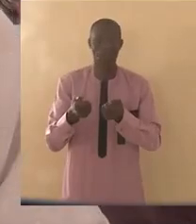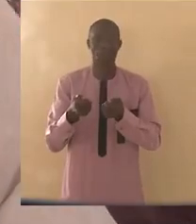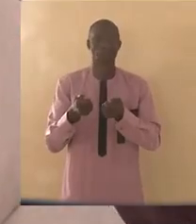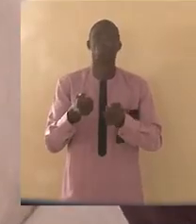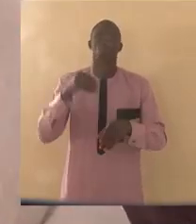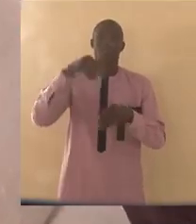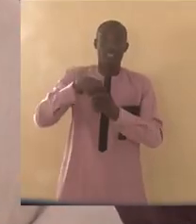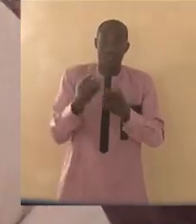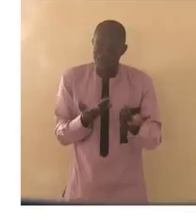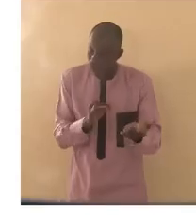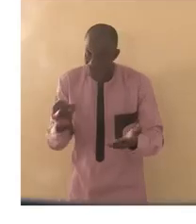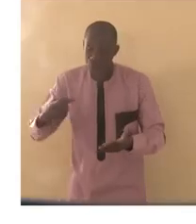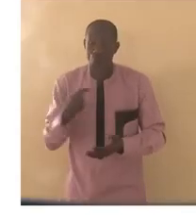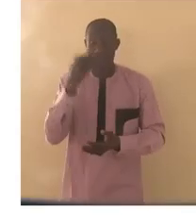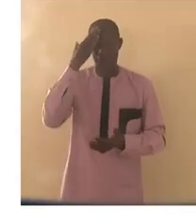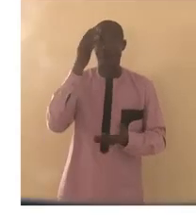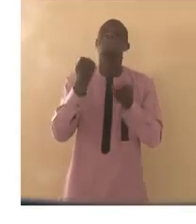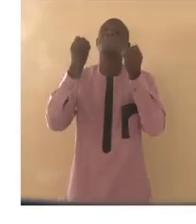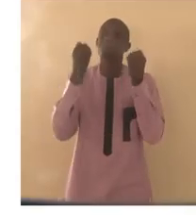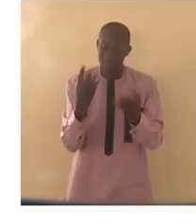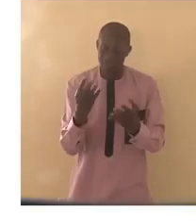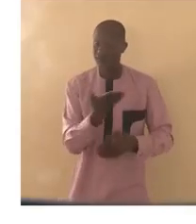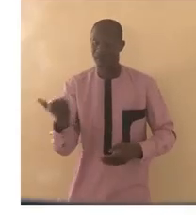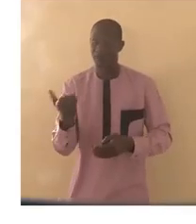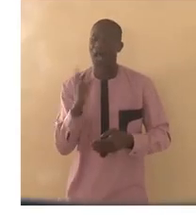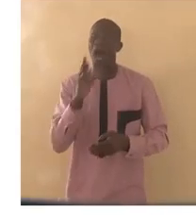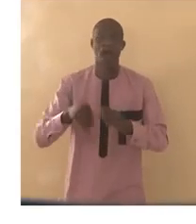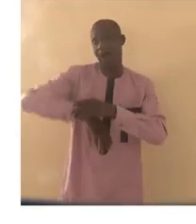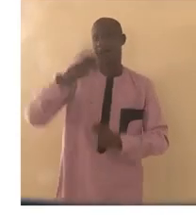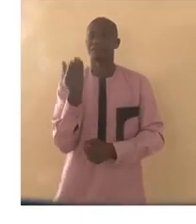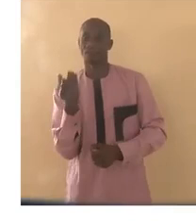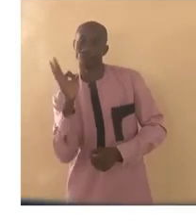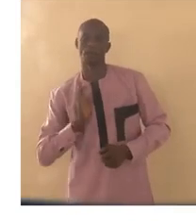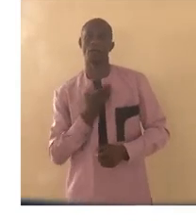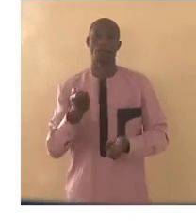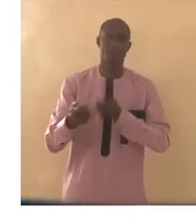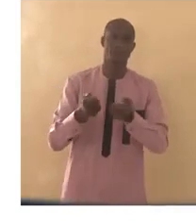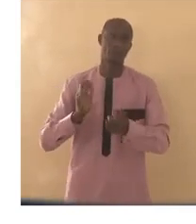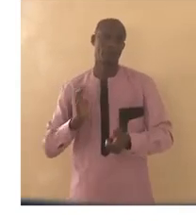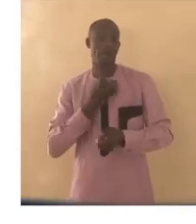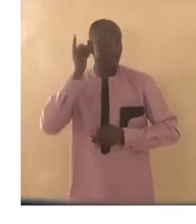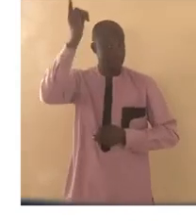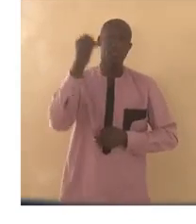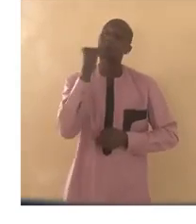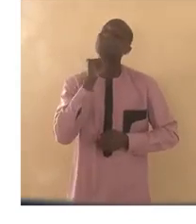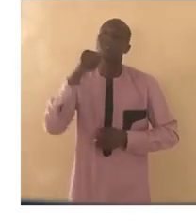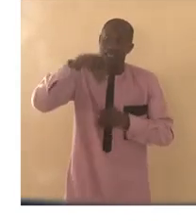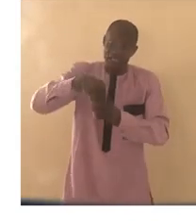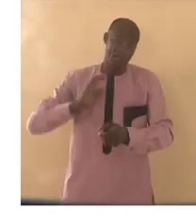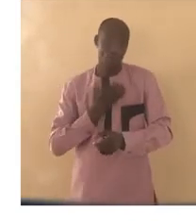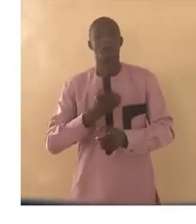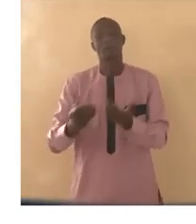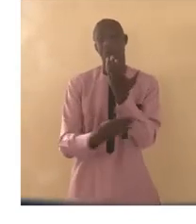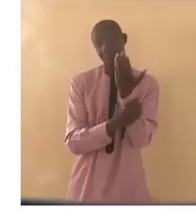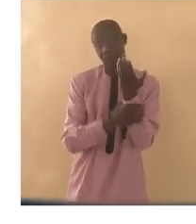things. In waiting, we realize that many things are out of our control. In waiting, we realize that our destiny is not in our own hands.